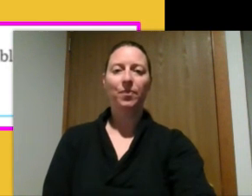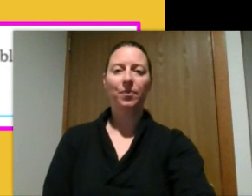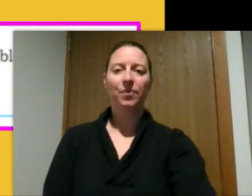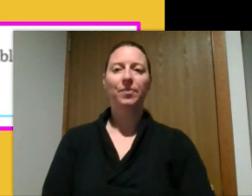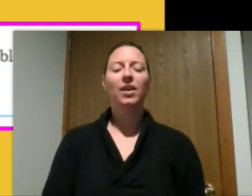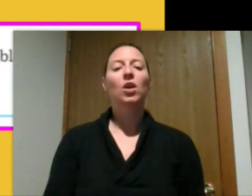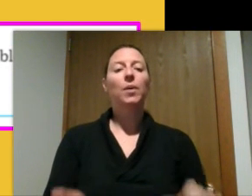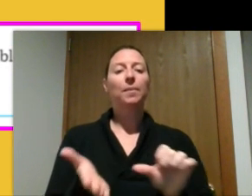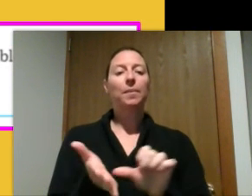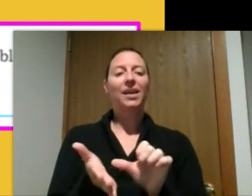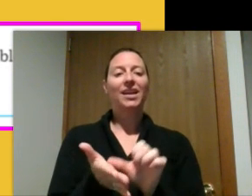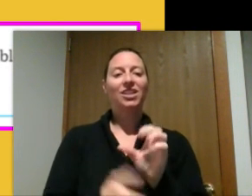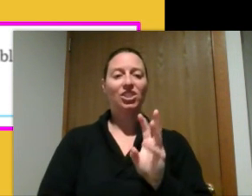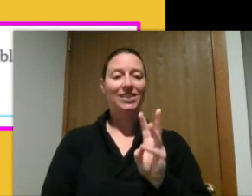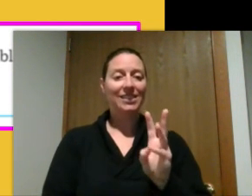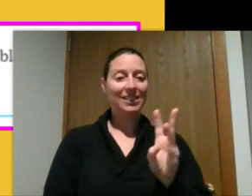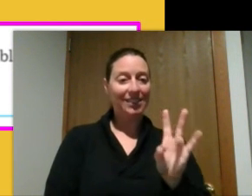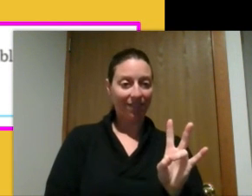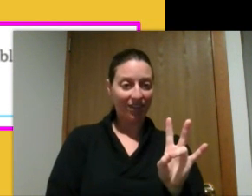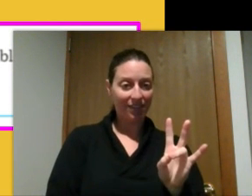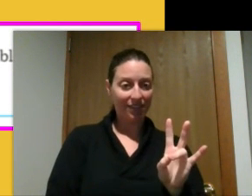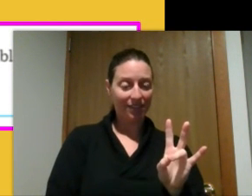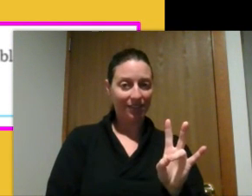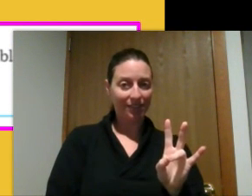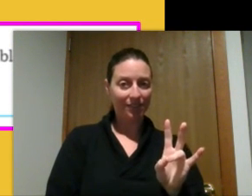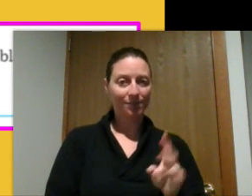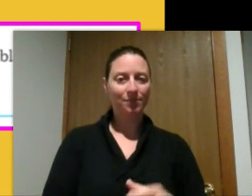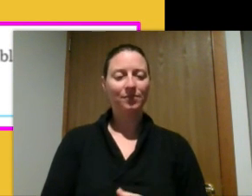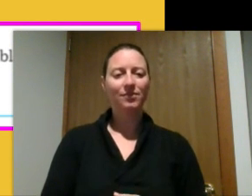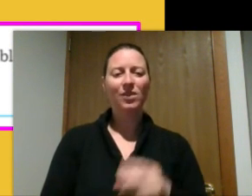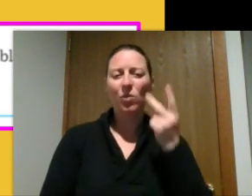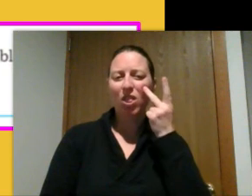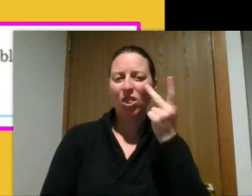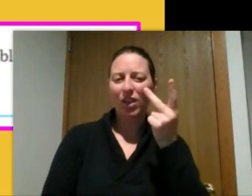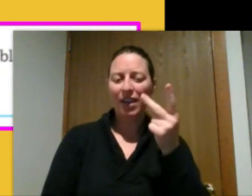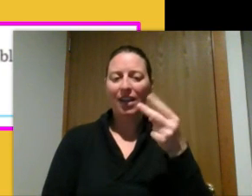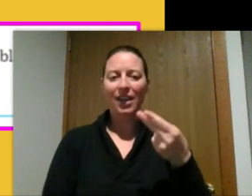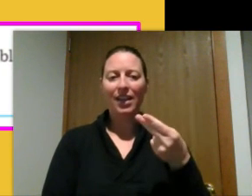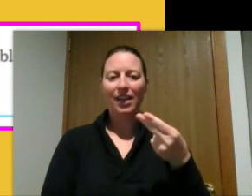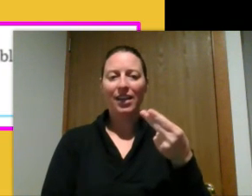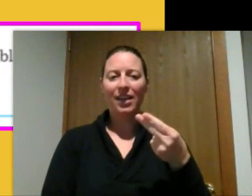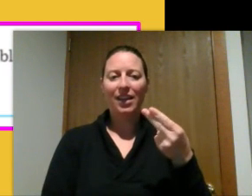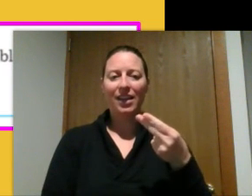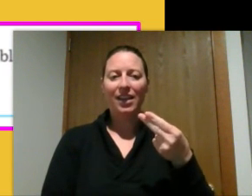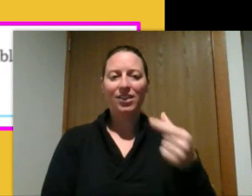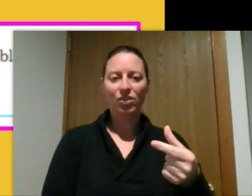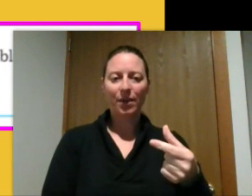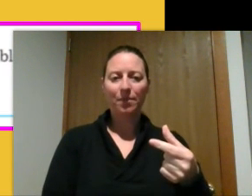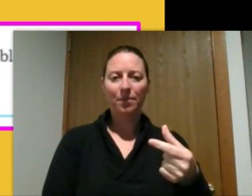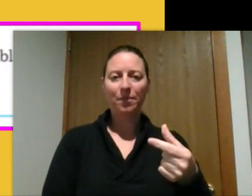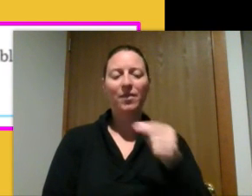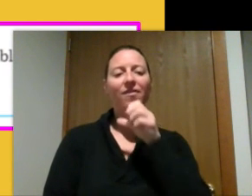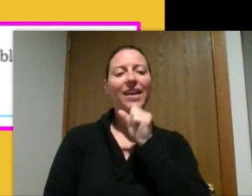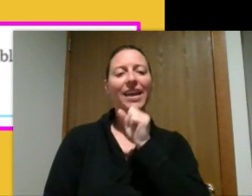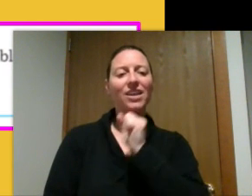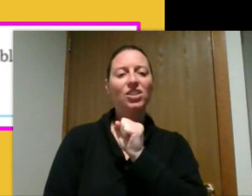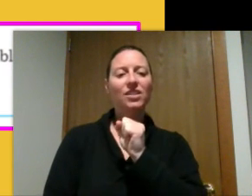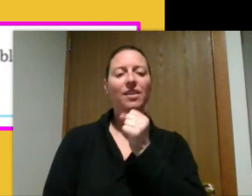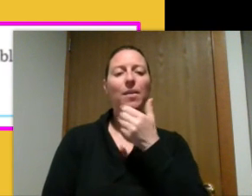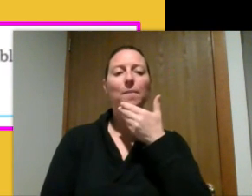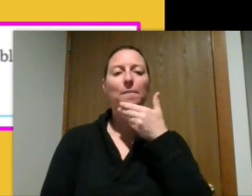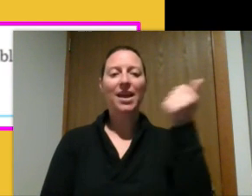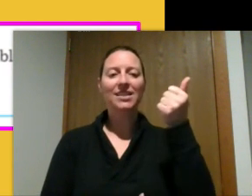So on page 667, we're going to look at a histogram for the ages of Best